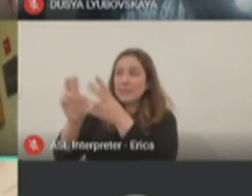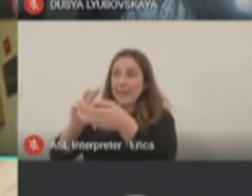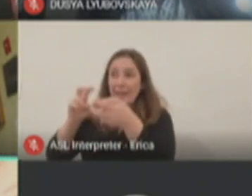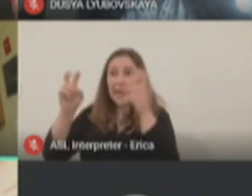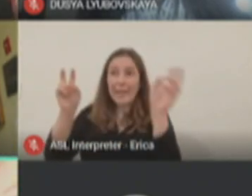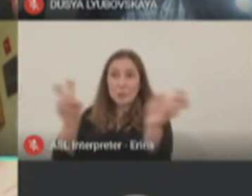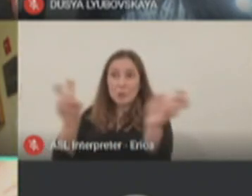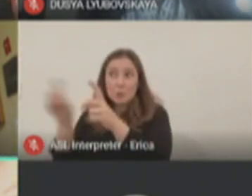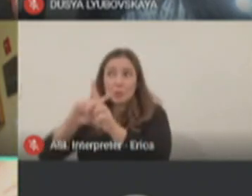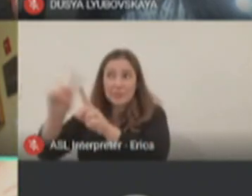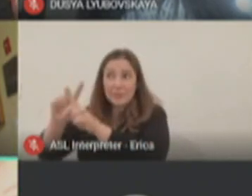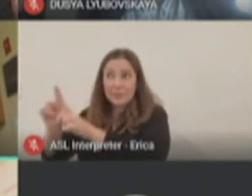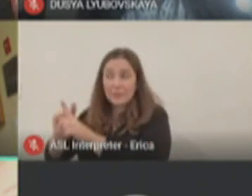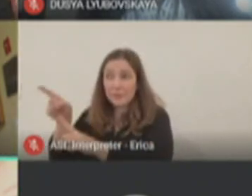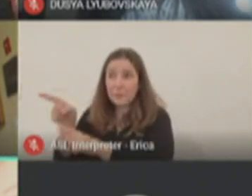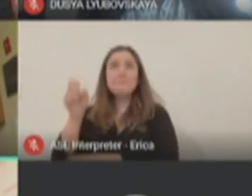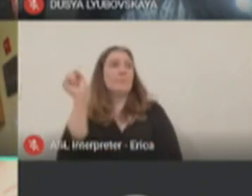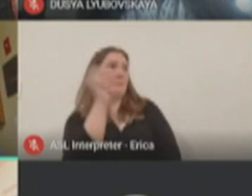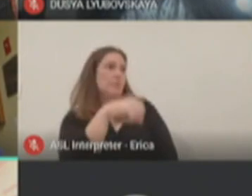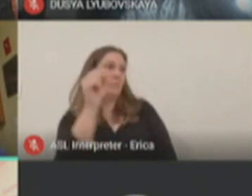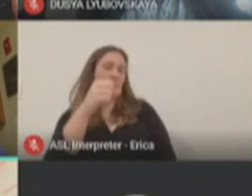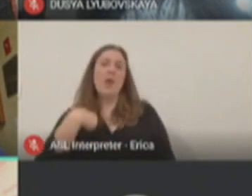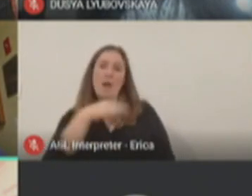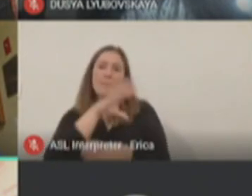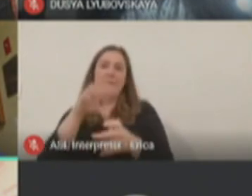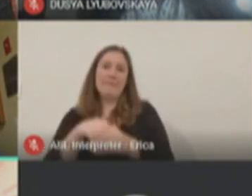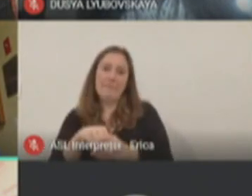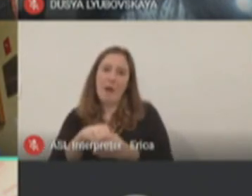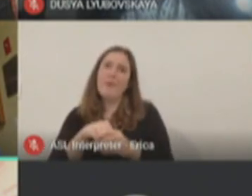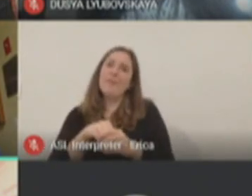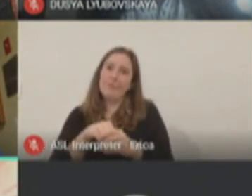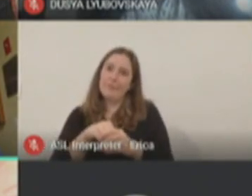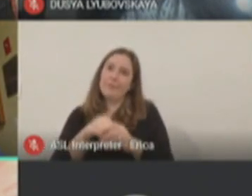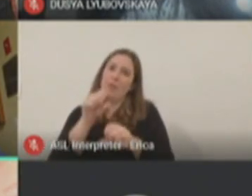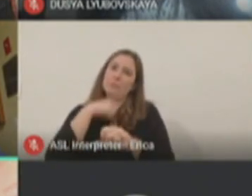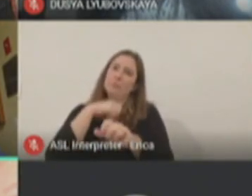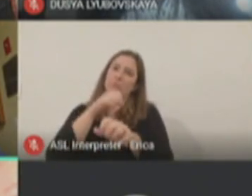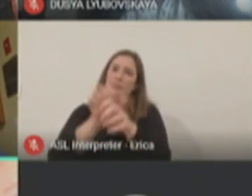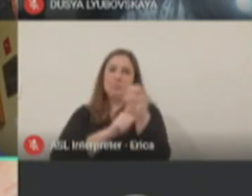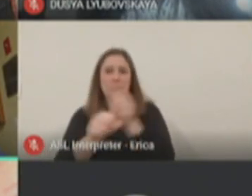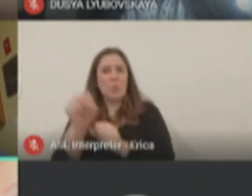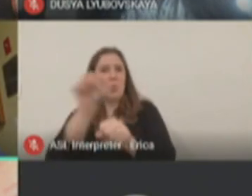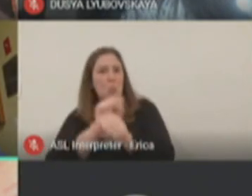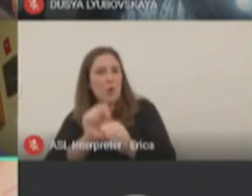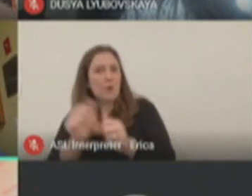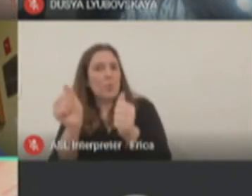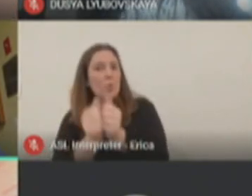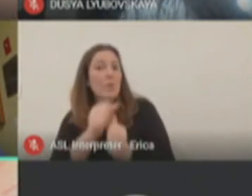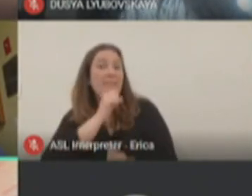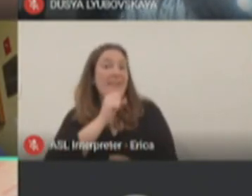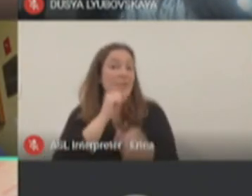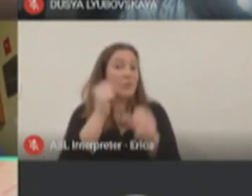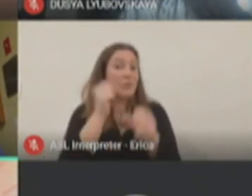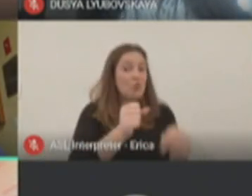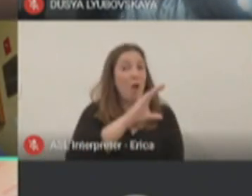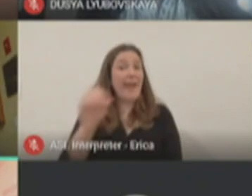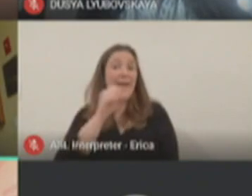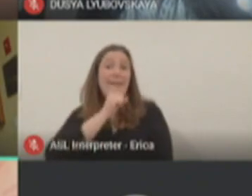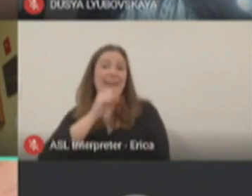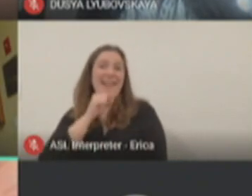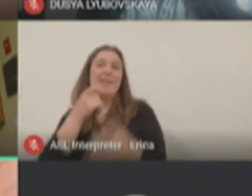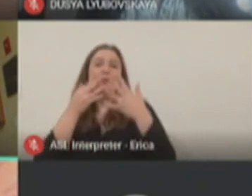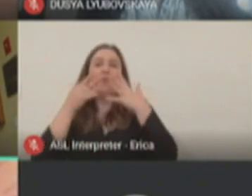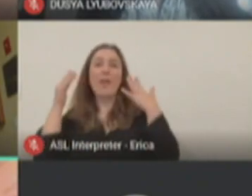Yeah, I'm active with Age Strong and Age Friendly Boston.